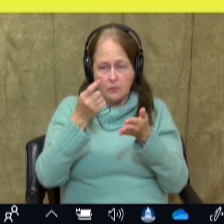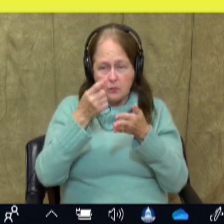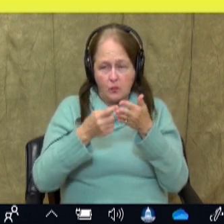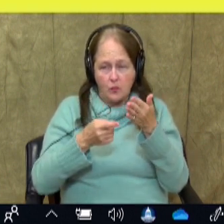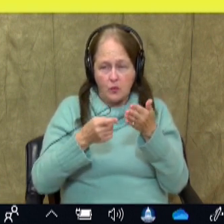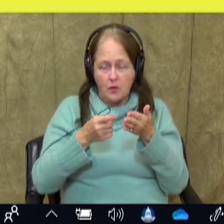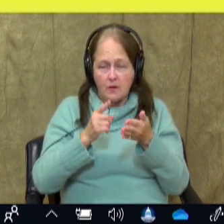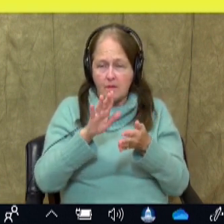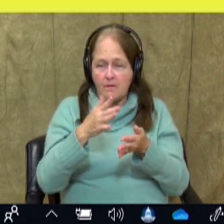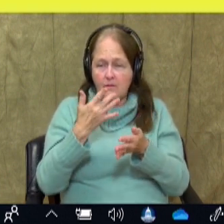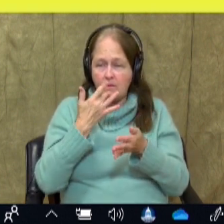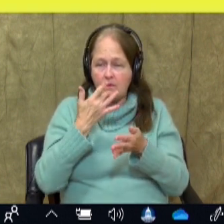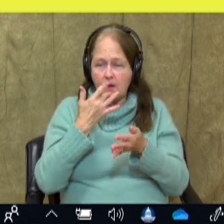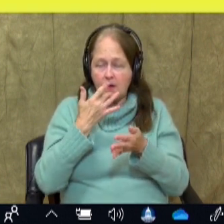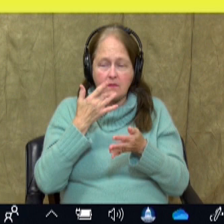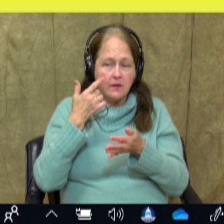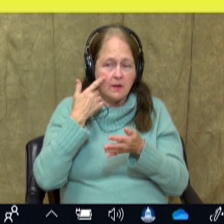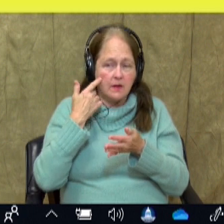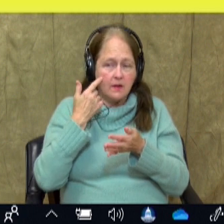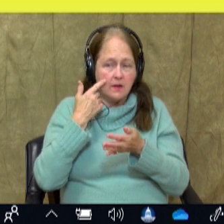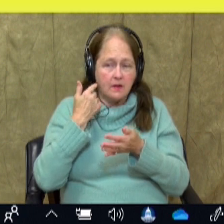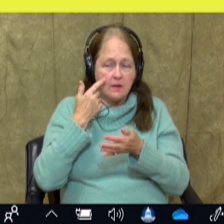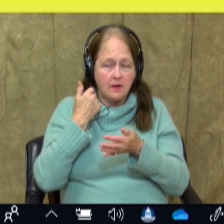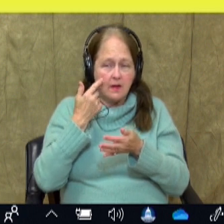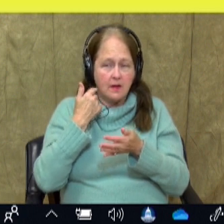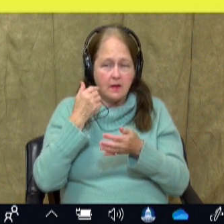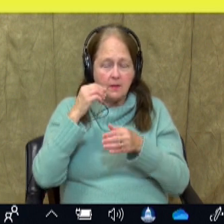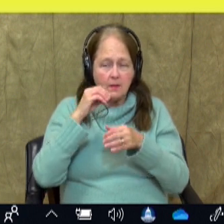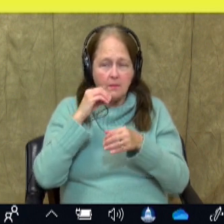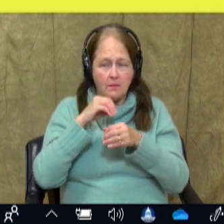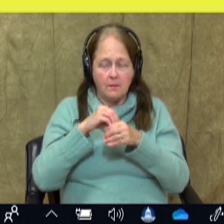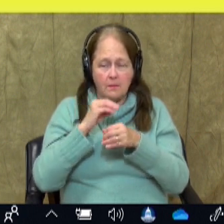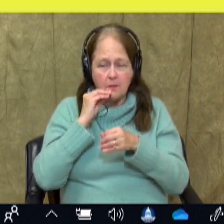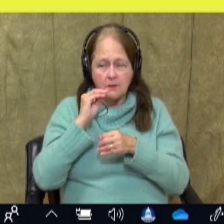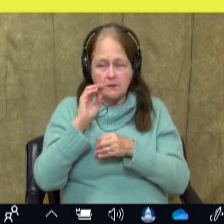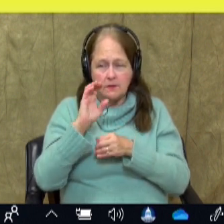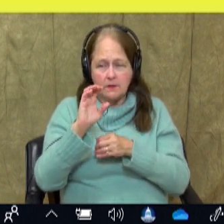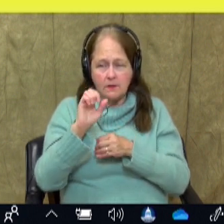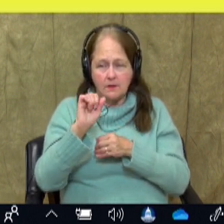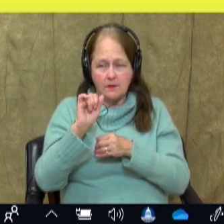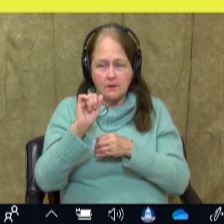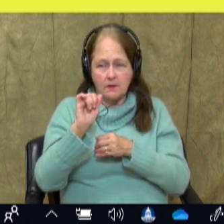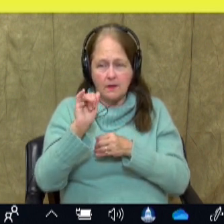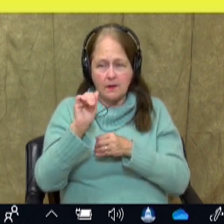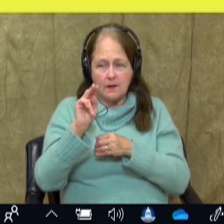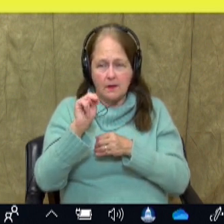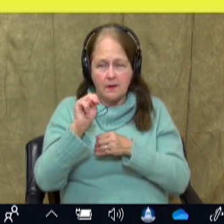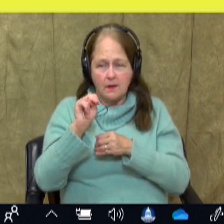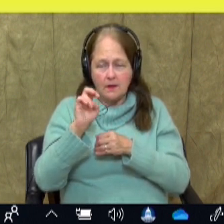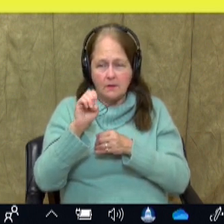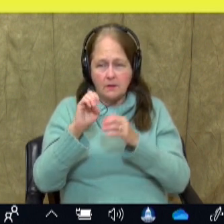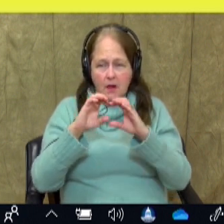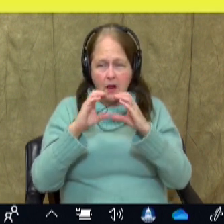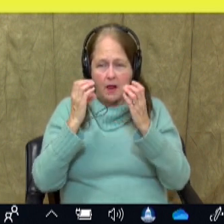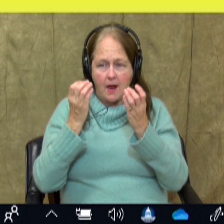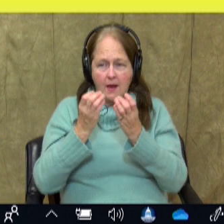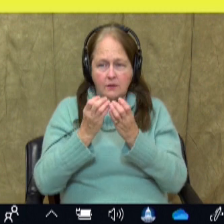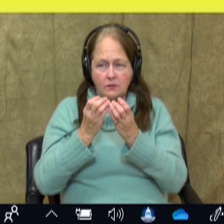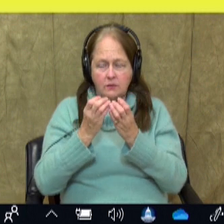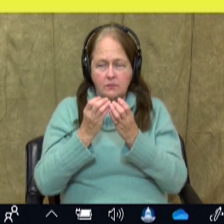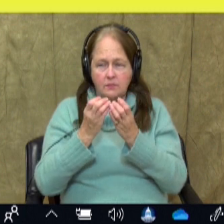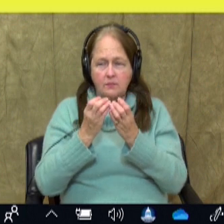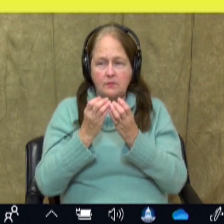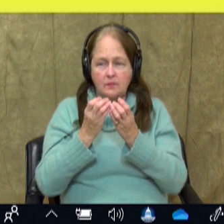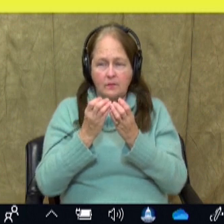What is the favorite candy of students in Miss Kane's class? Okay, let's look at